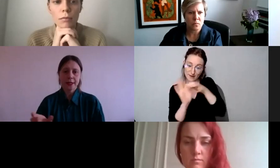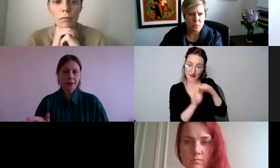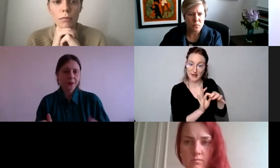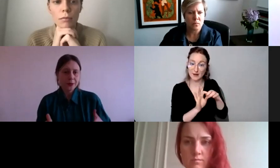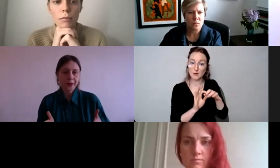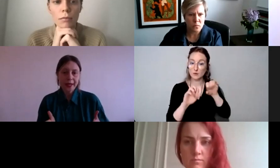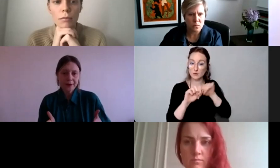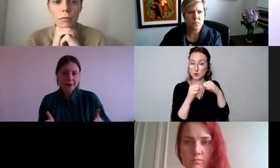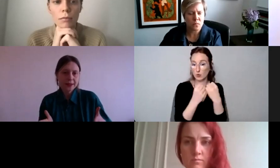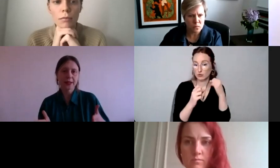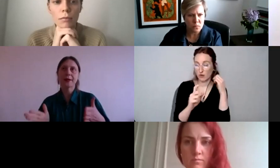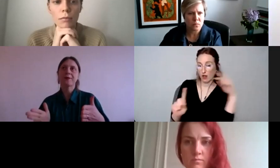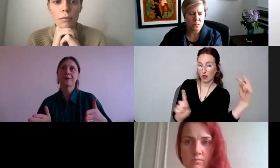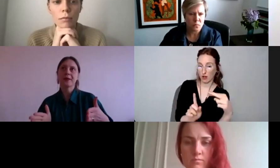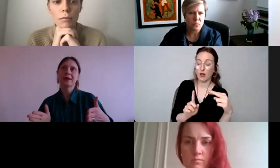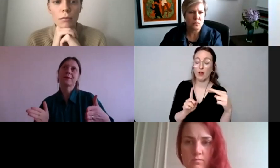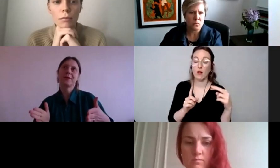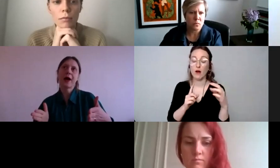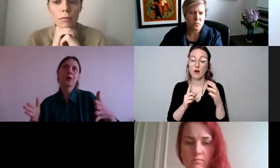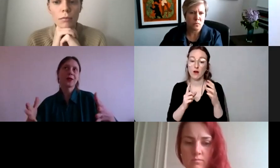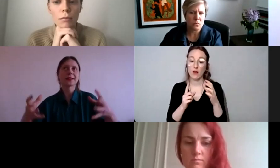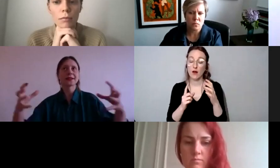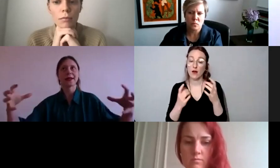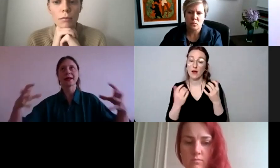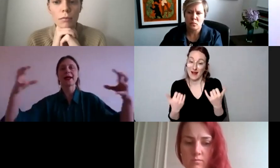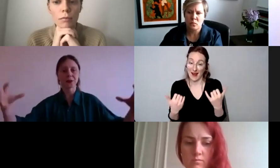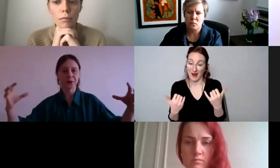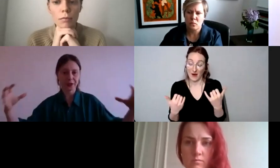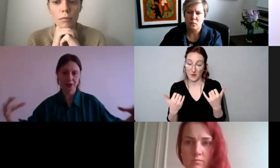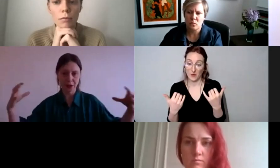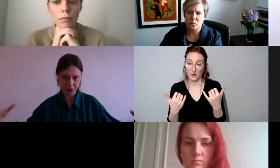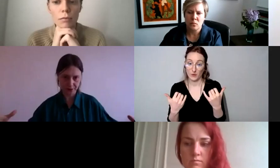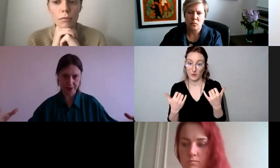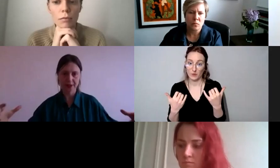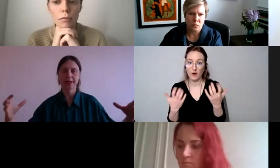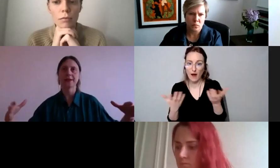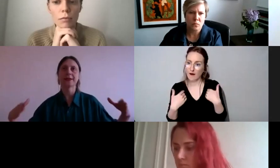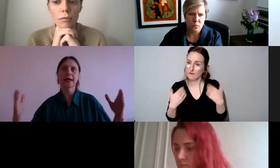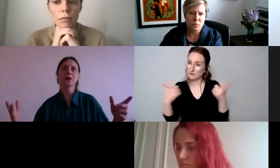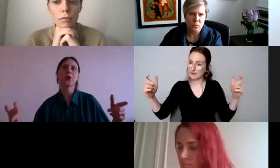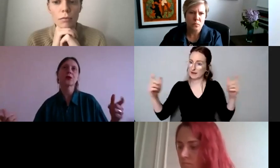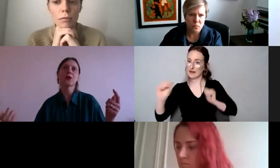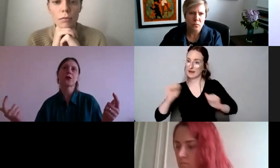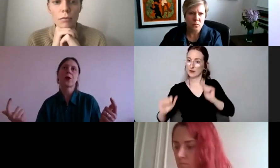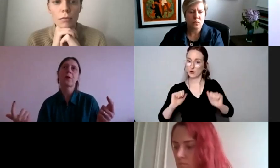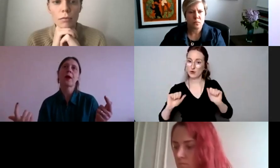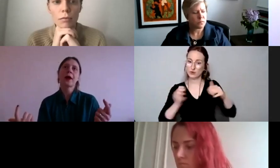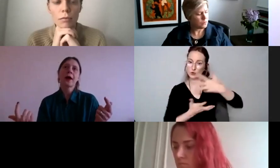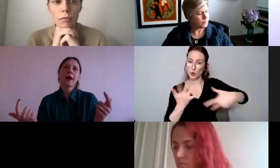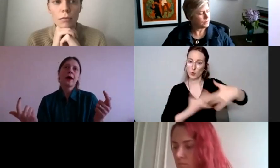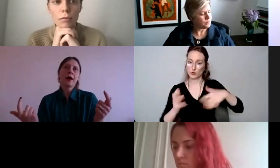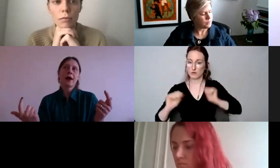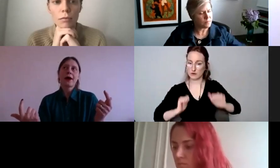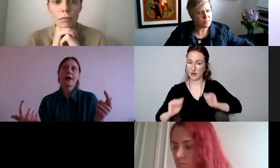And we have this now this kind of theater, social theater, and it comes also from